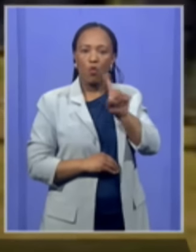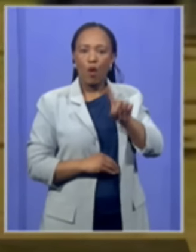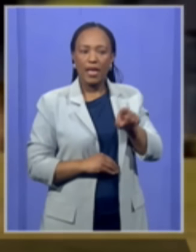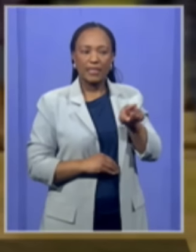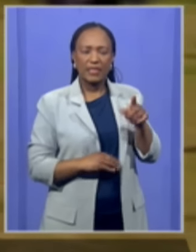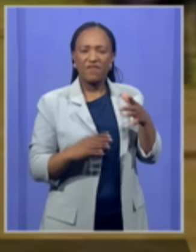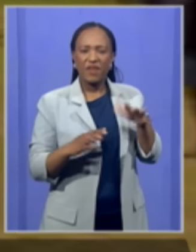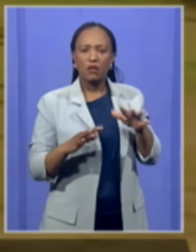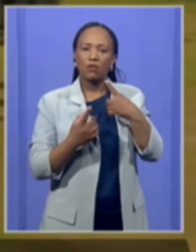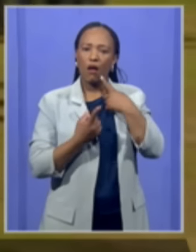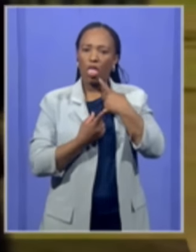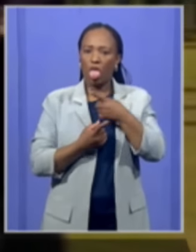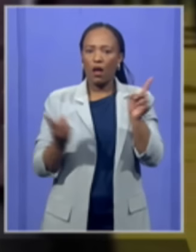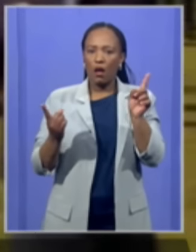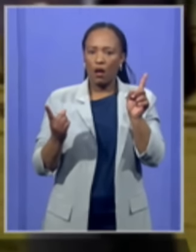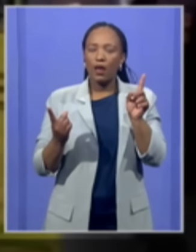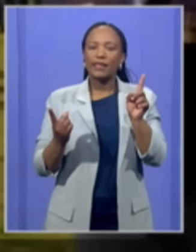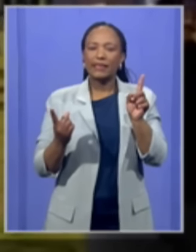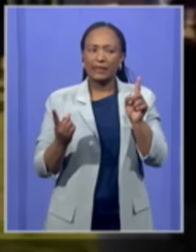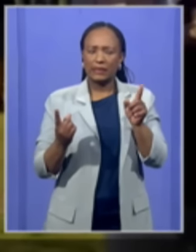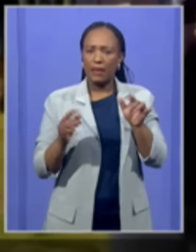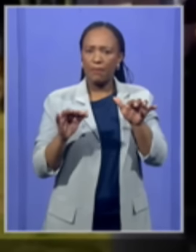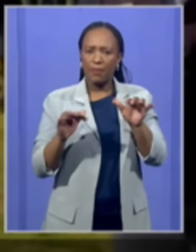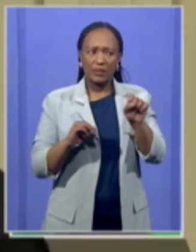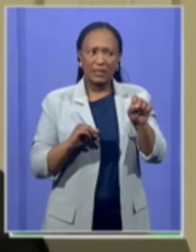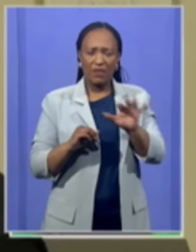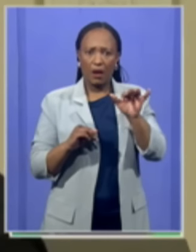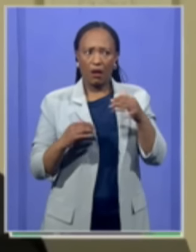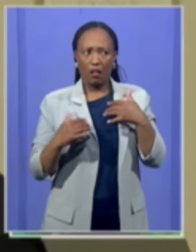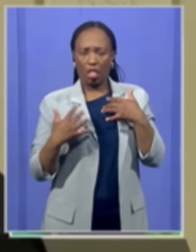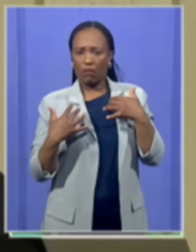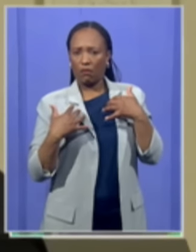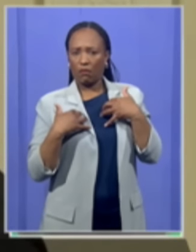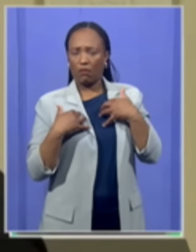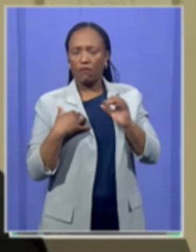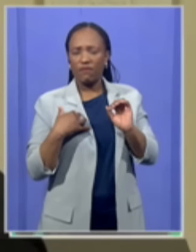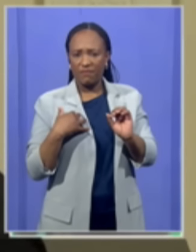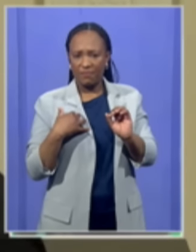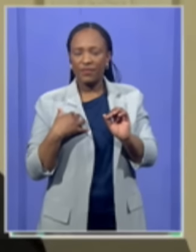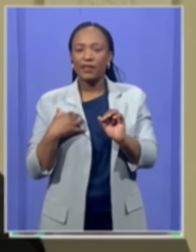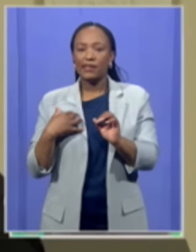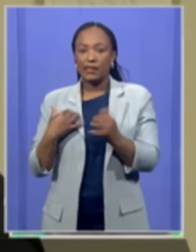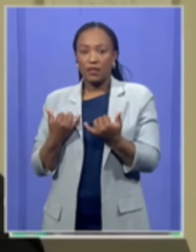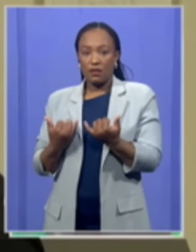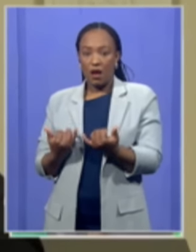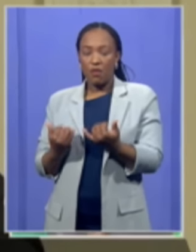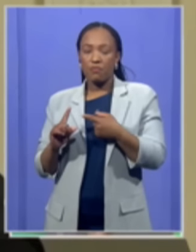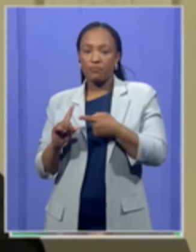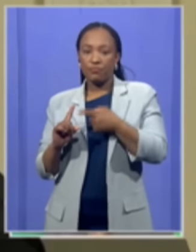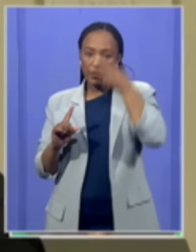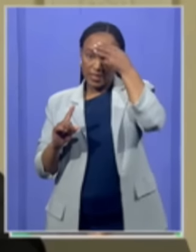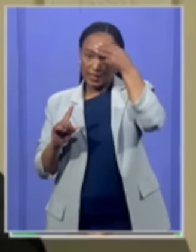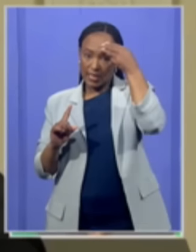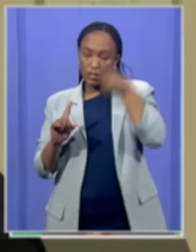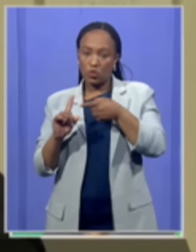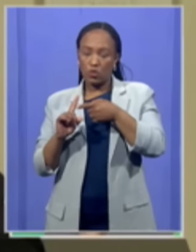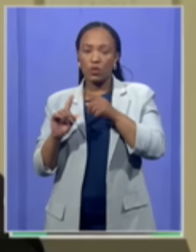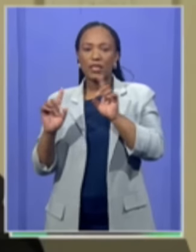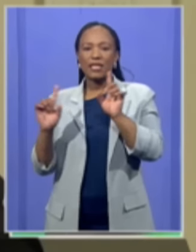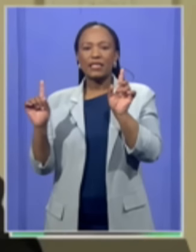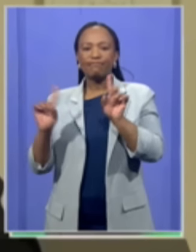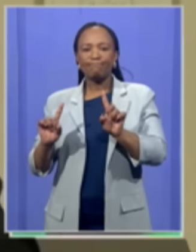o tsebahaditse qeto ya hae. I have decided to put the Minister of Police, Mr. Senzo Mchunu, on leave of